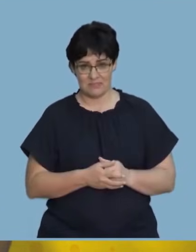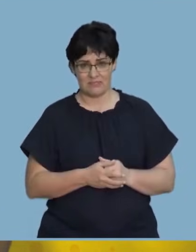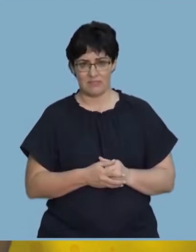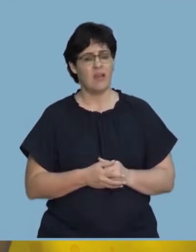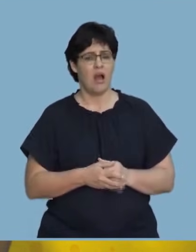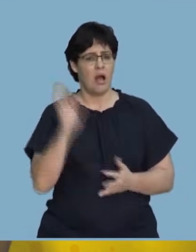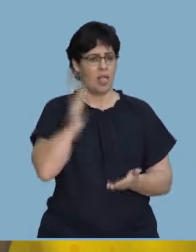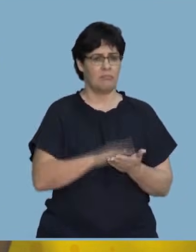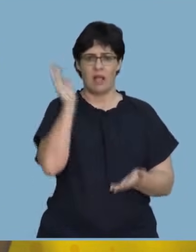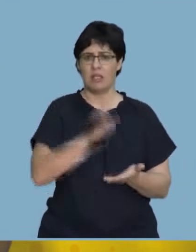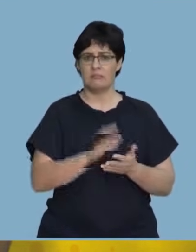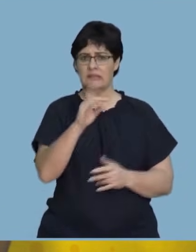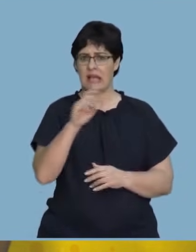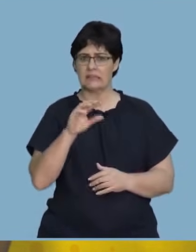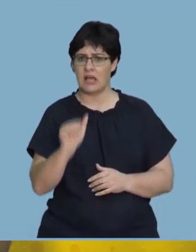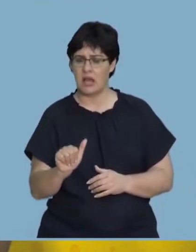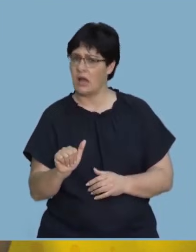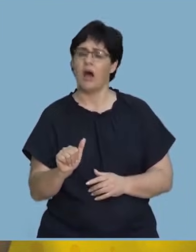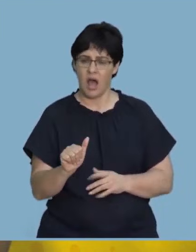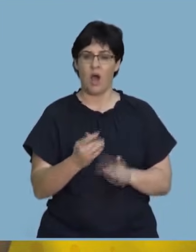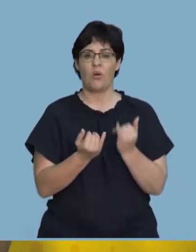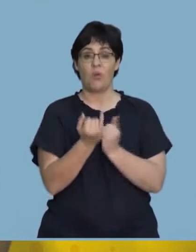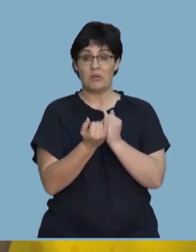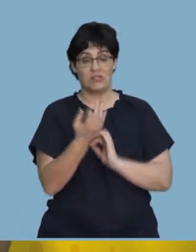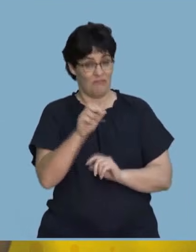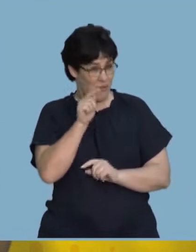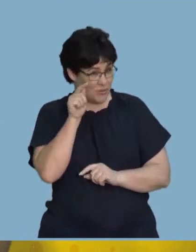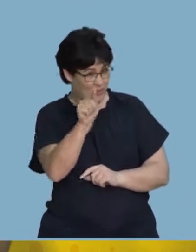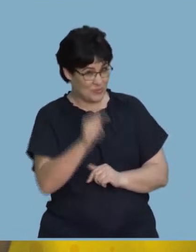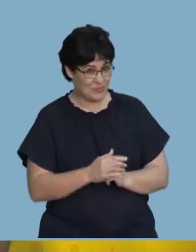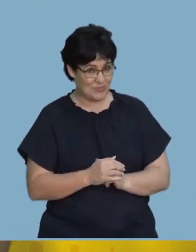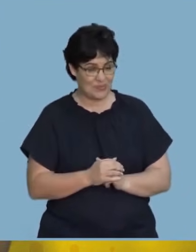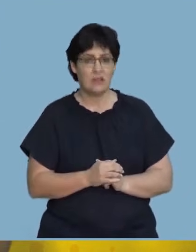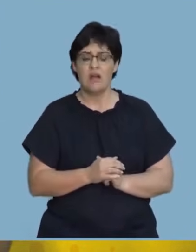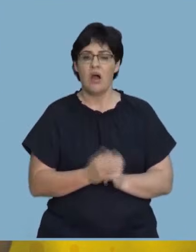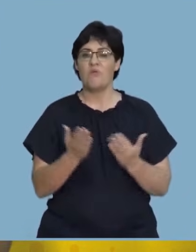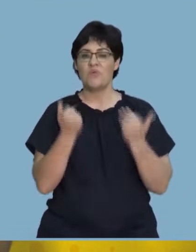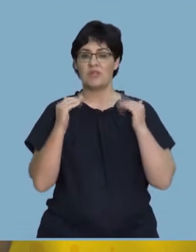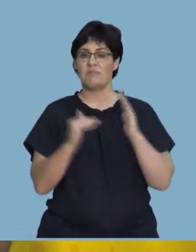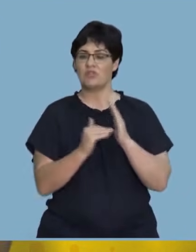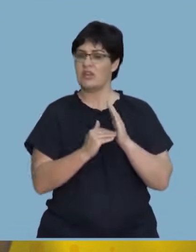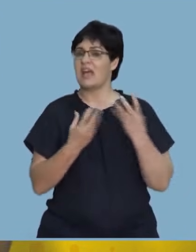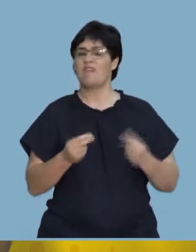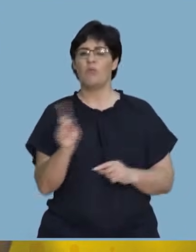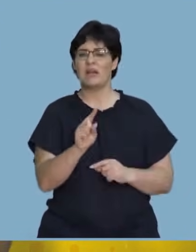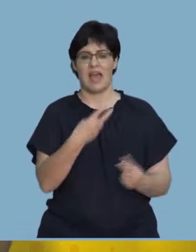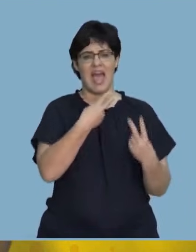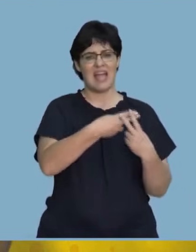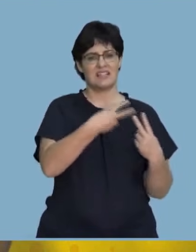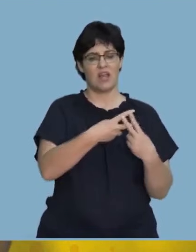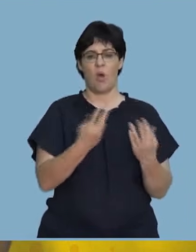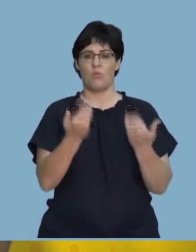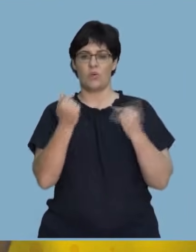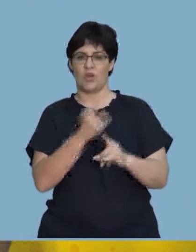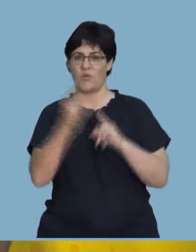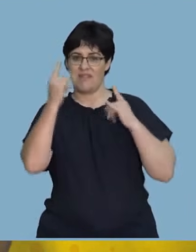you're constantly running out of data, then this next competition is just for you. Wozo Matrix is bringing you the hashtag